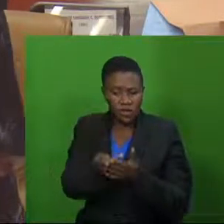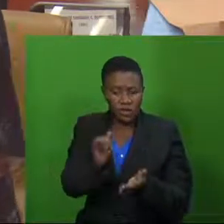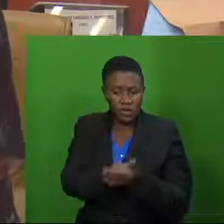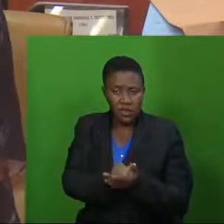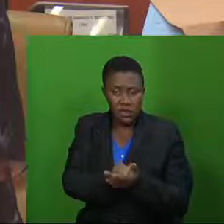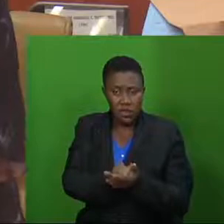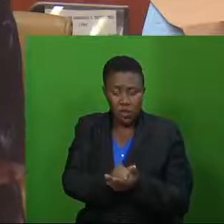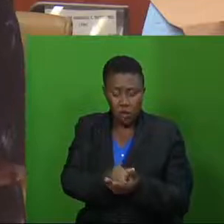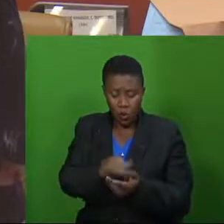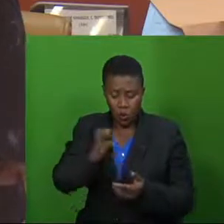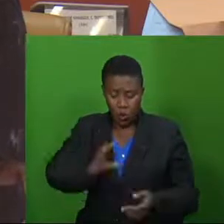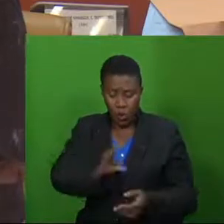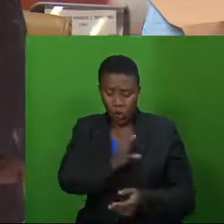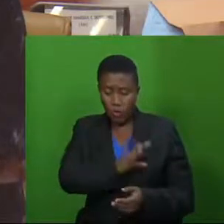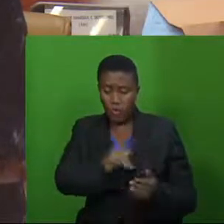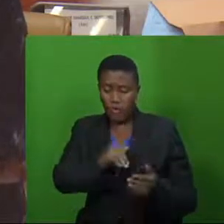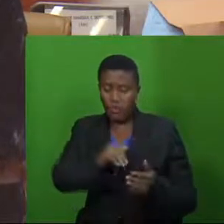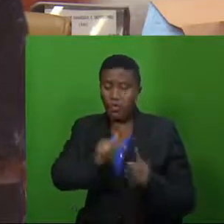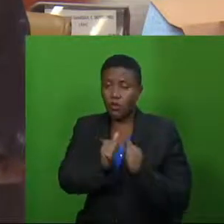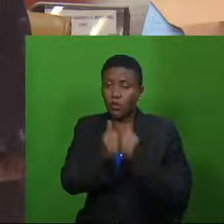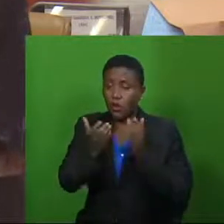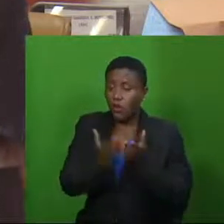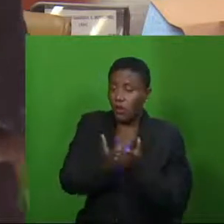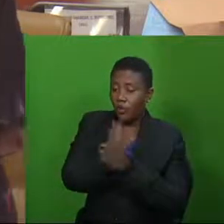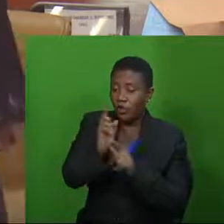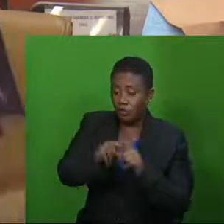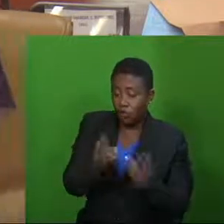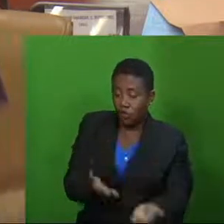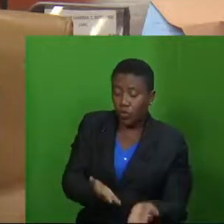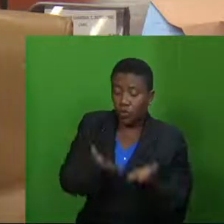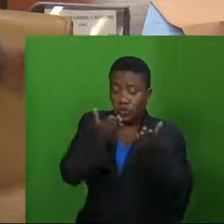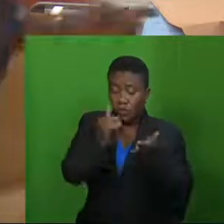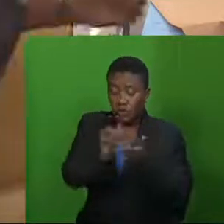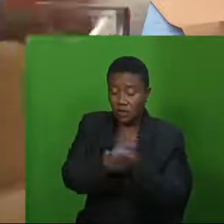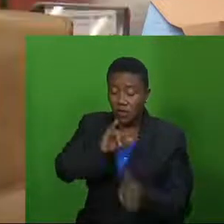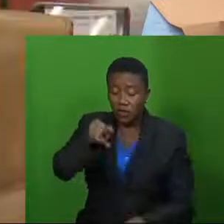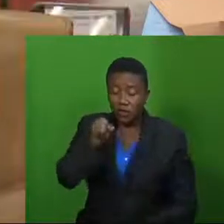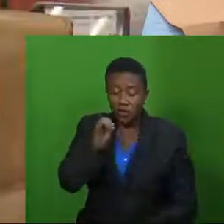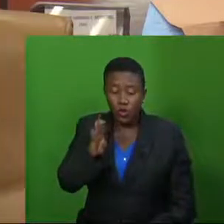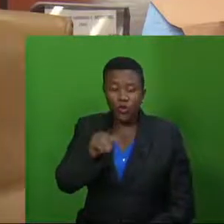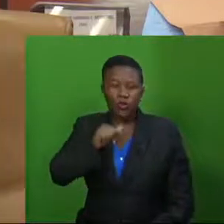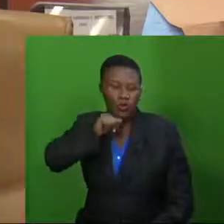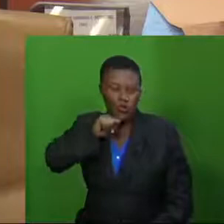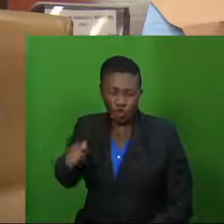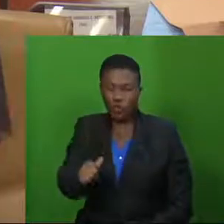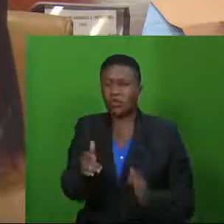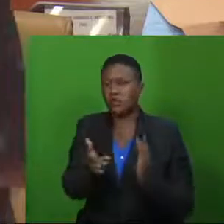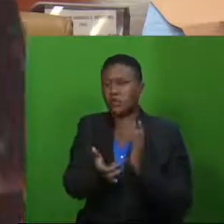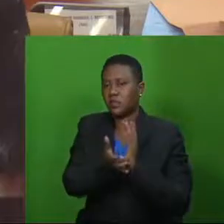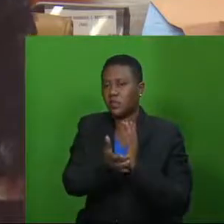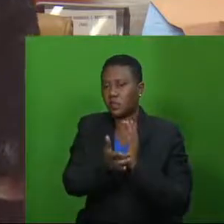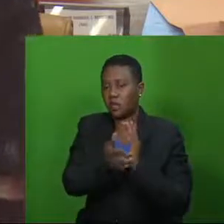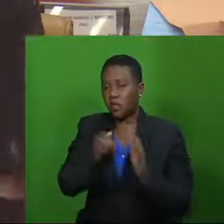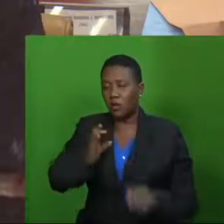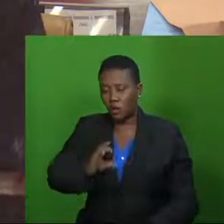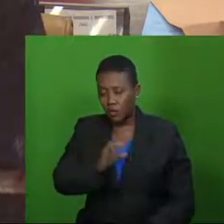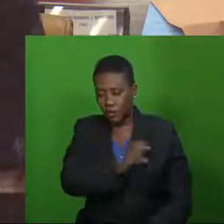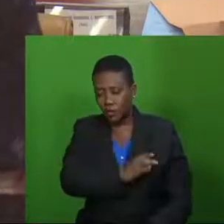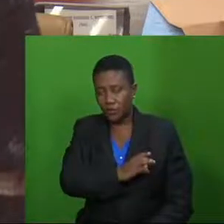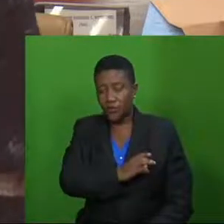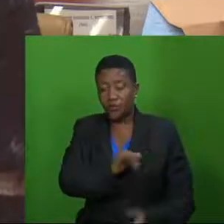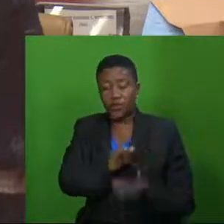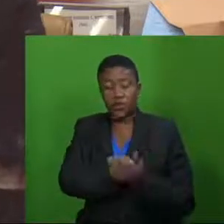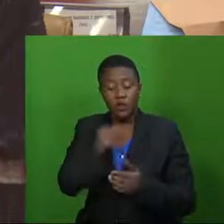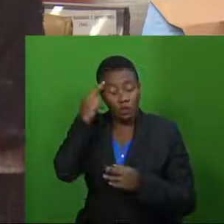mandate to deliver that job is the Standing Orders Committee and not the technical committee. And it is on that basis that we are forming